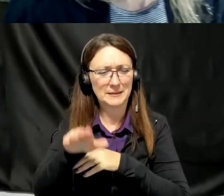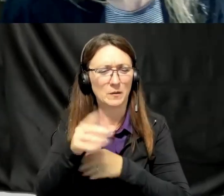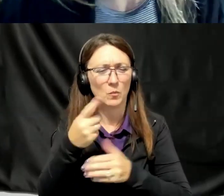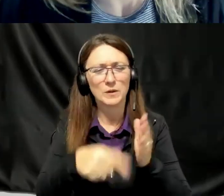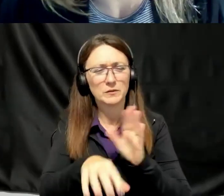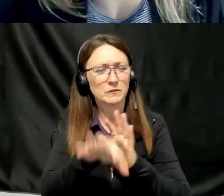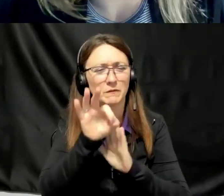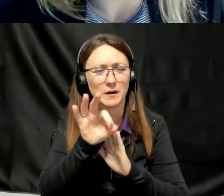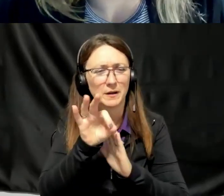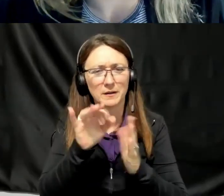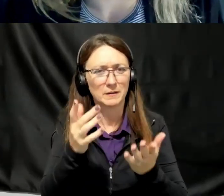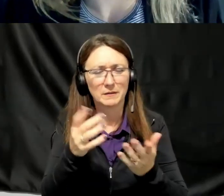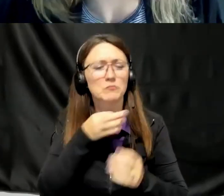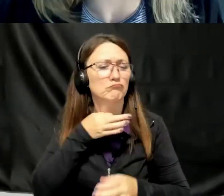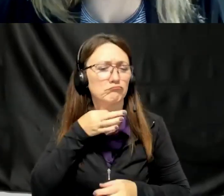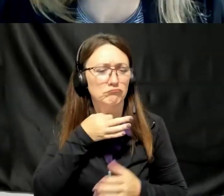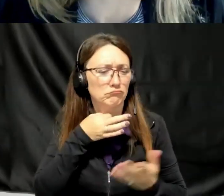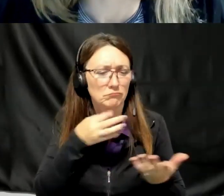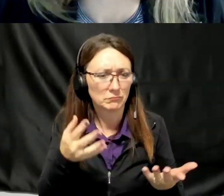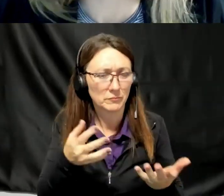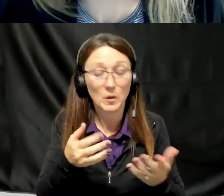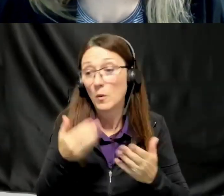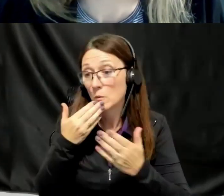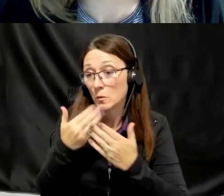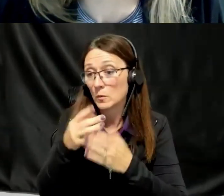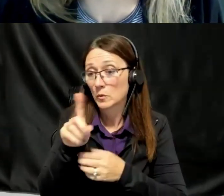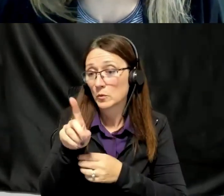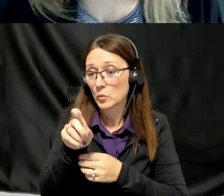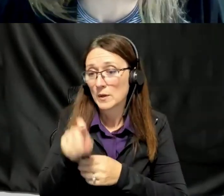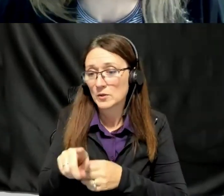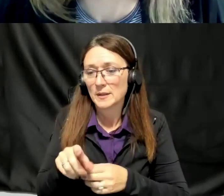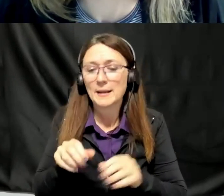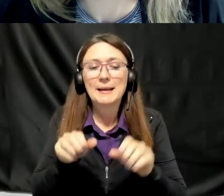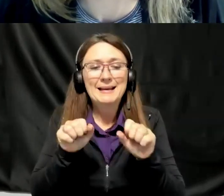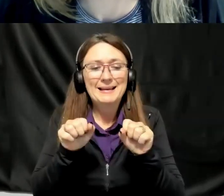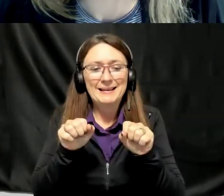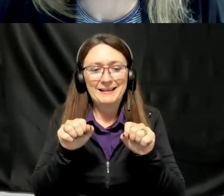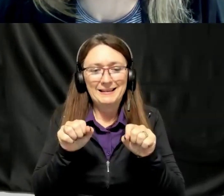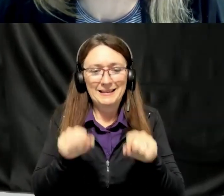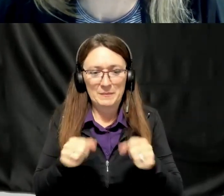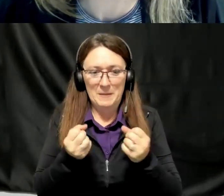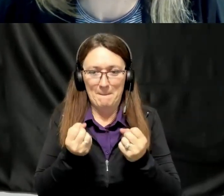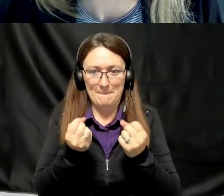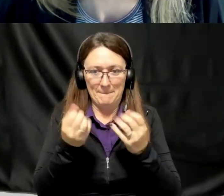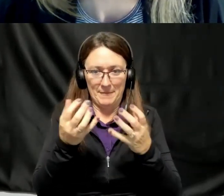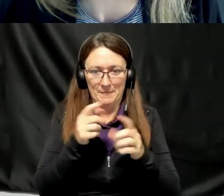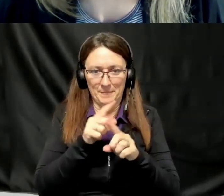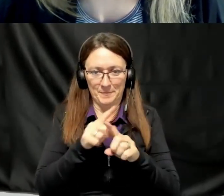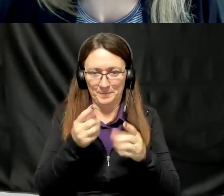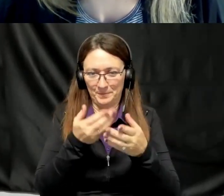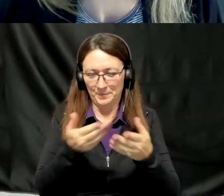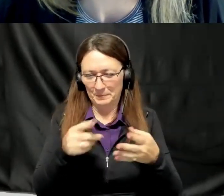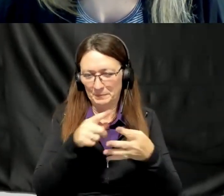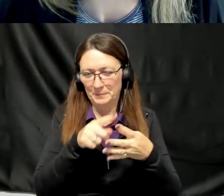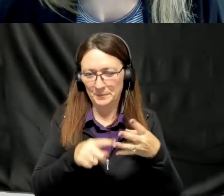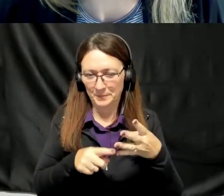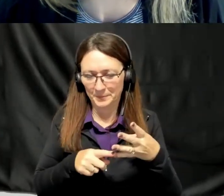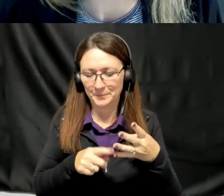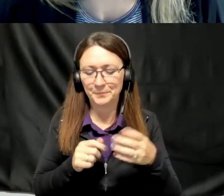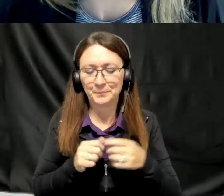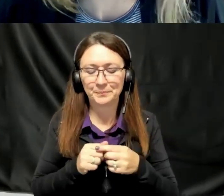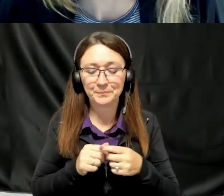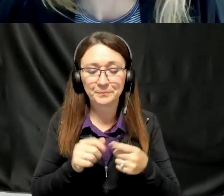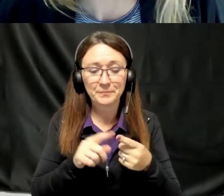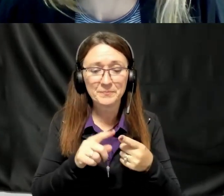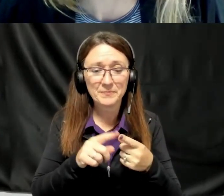or just Yeah, curious? yeah, that's a good question. It could be a number, it could be many different things. Um, if